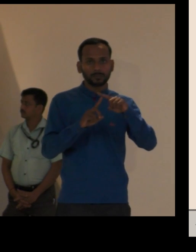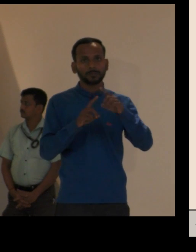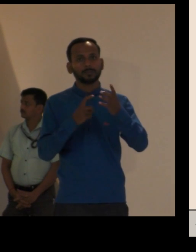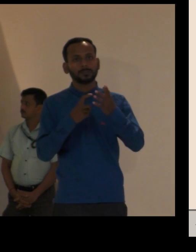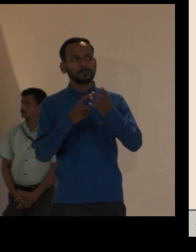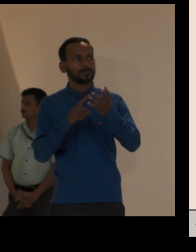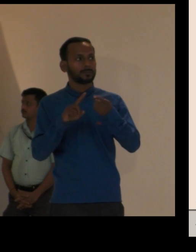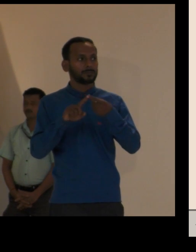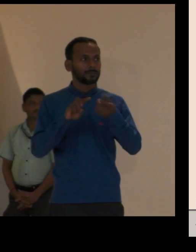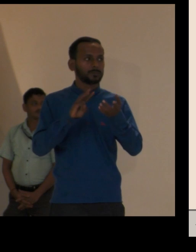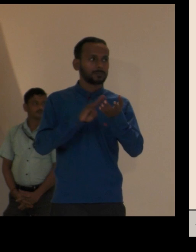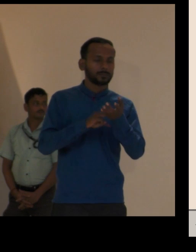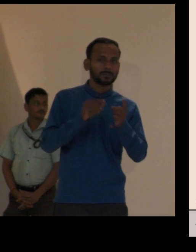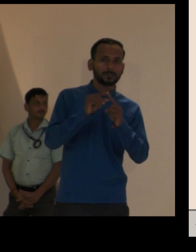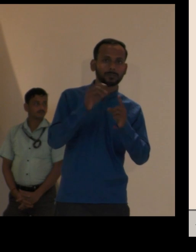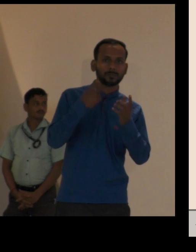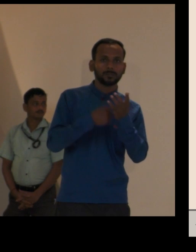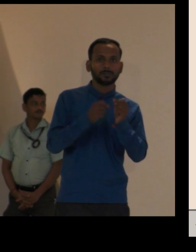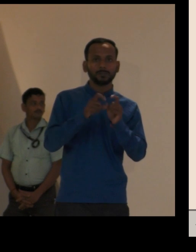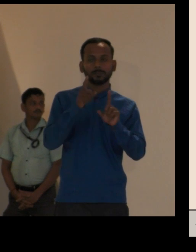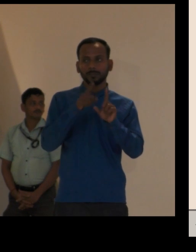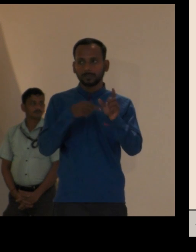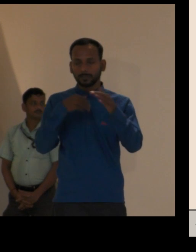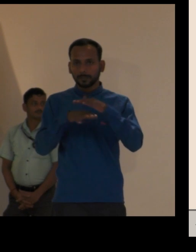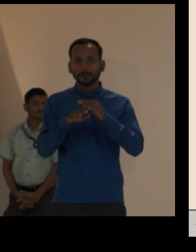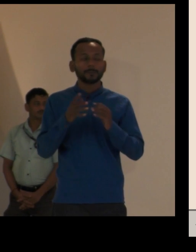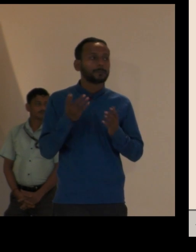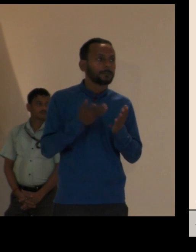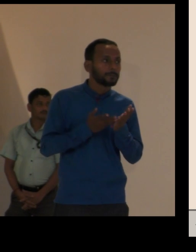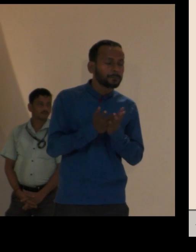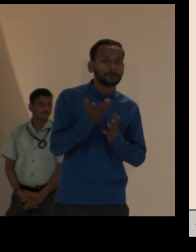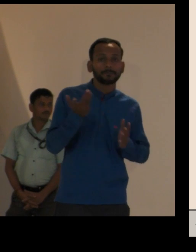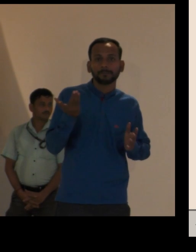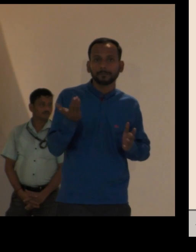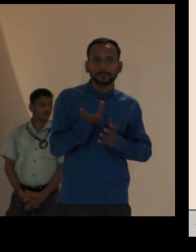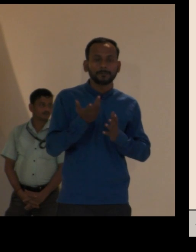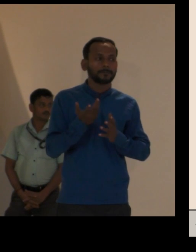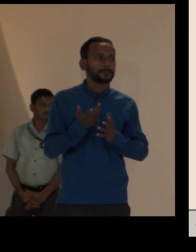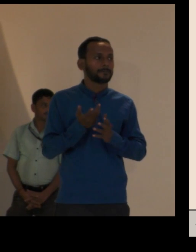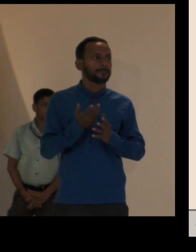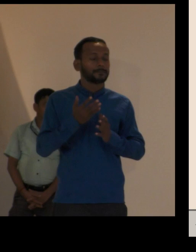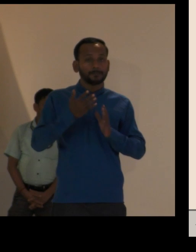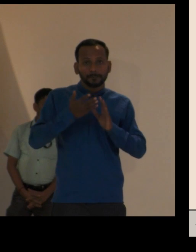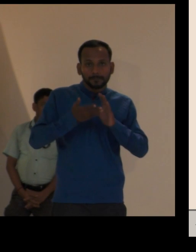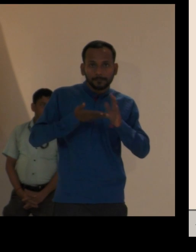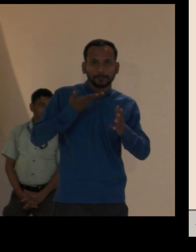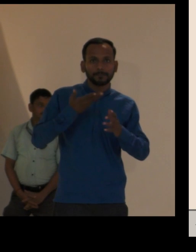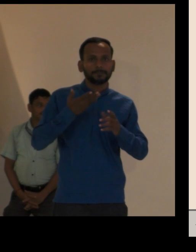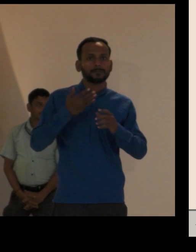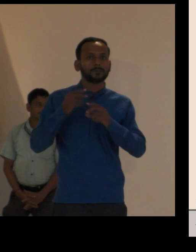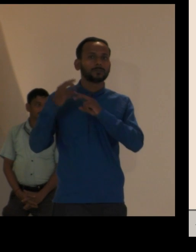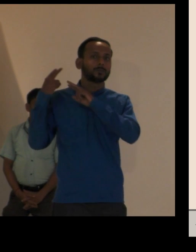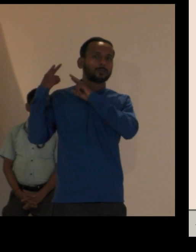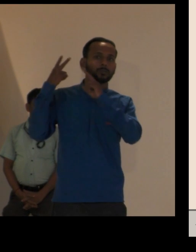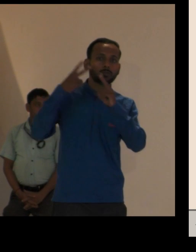repositories? What do we do with what we are holding? What is the way in which we specify this current